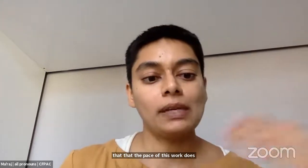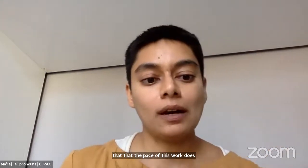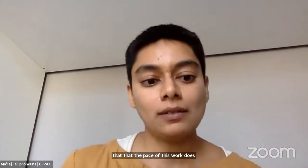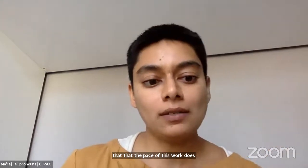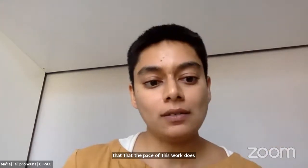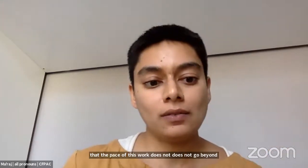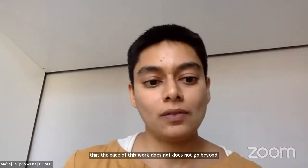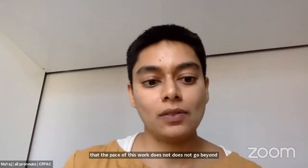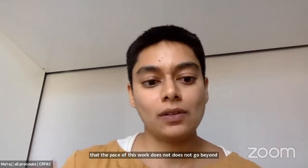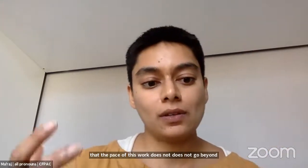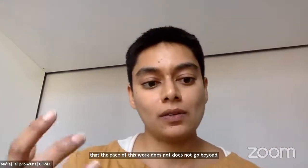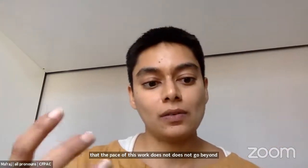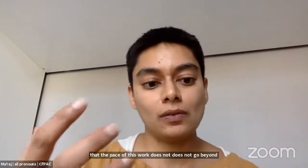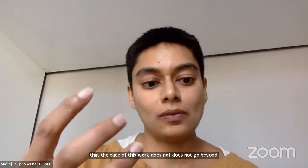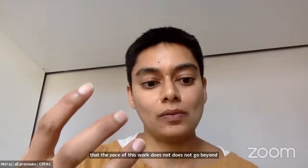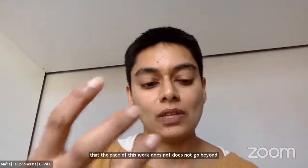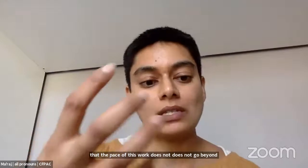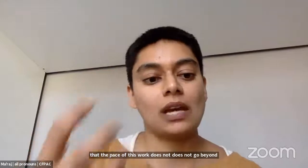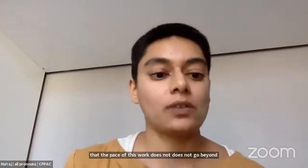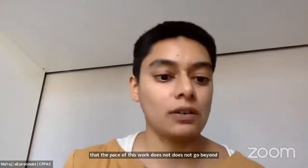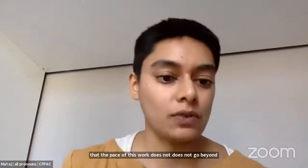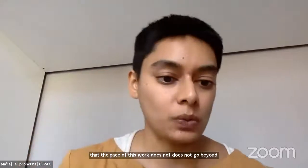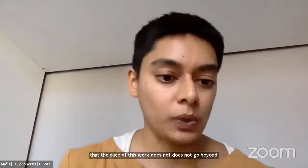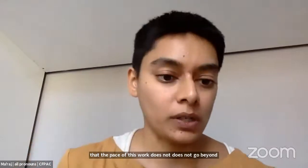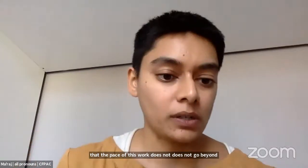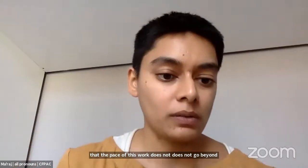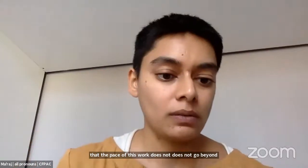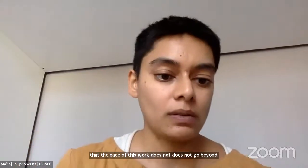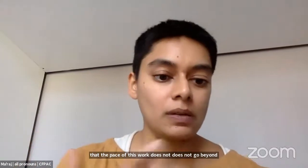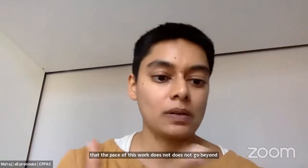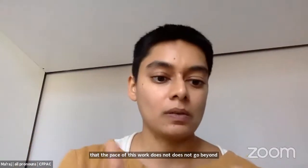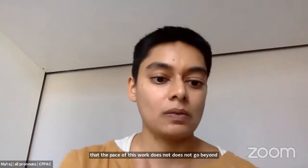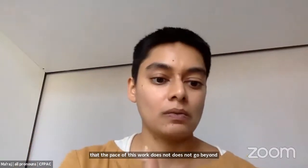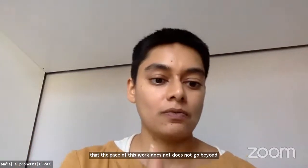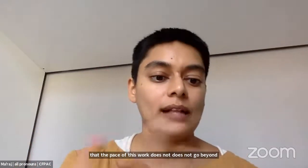go beyond the integrity of this work,